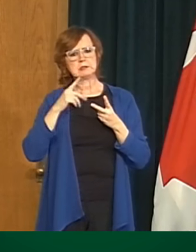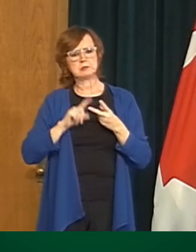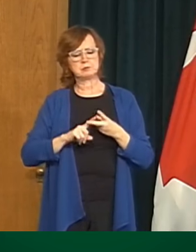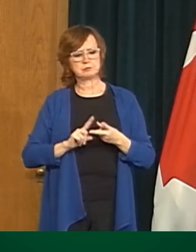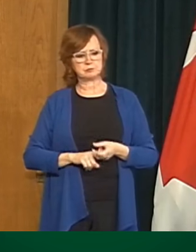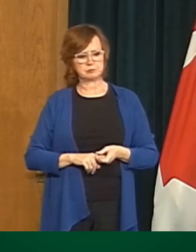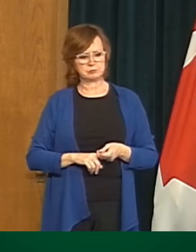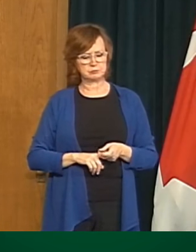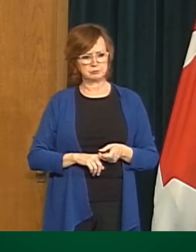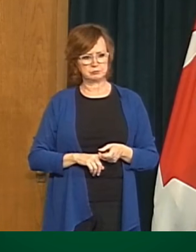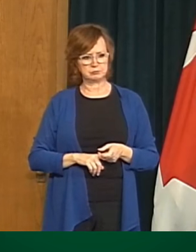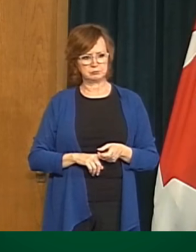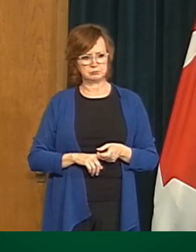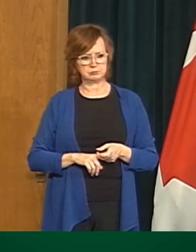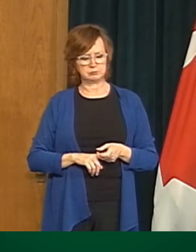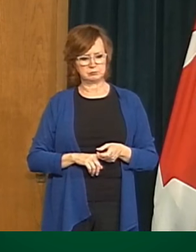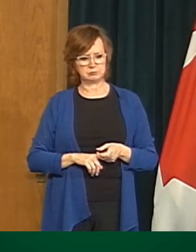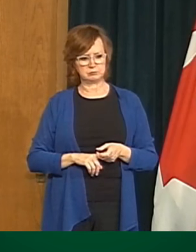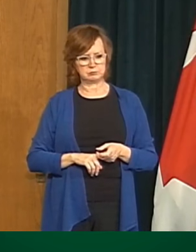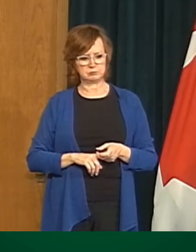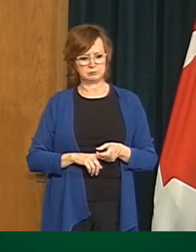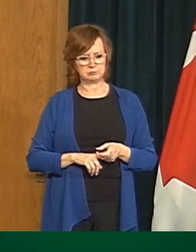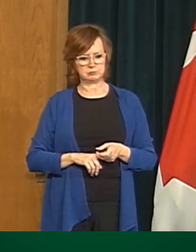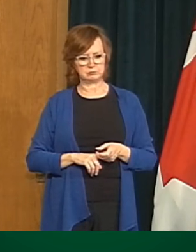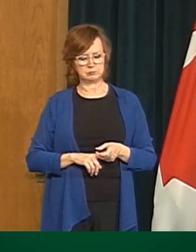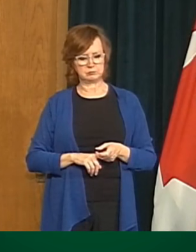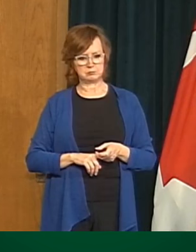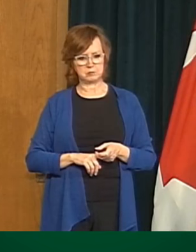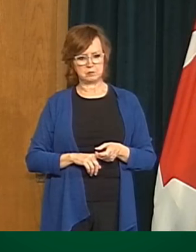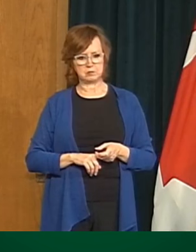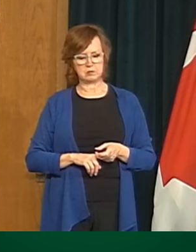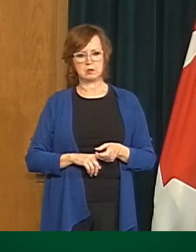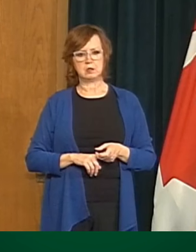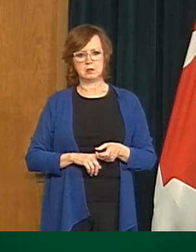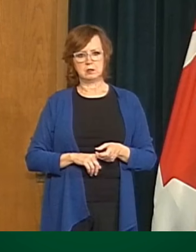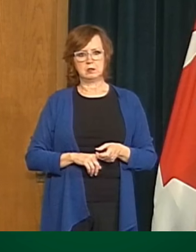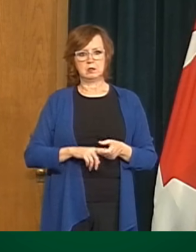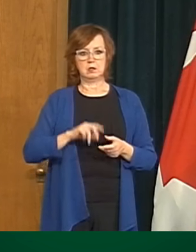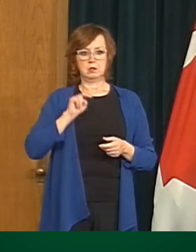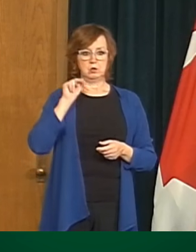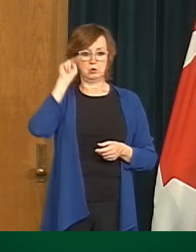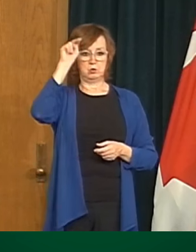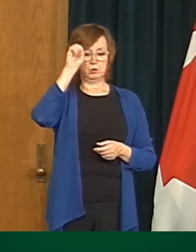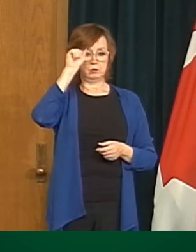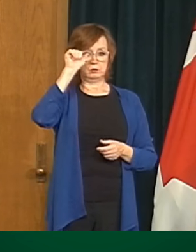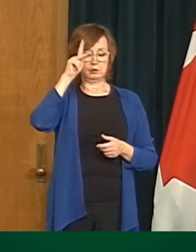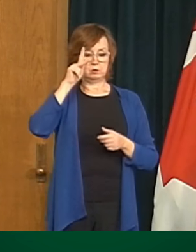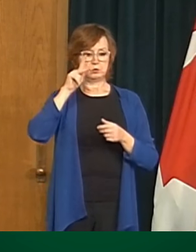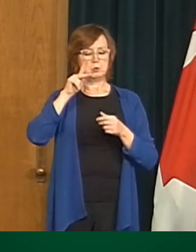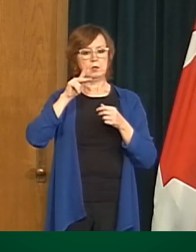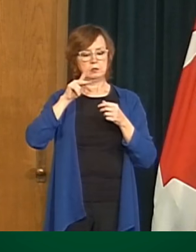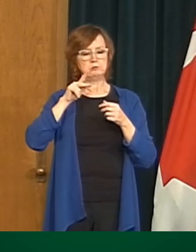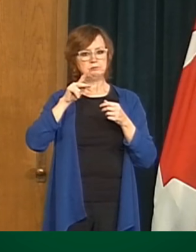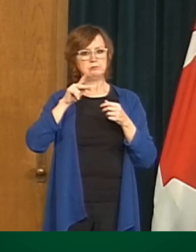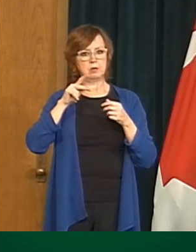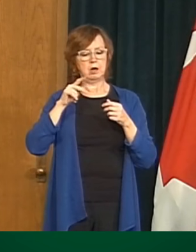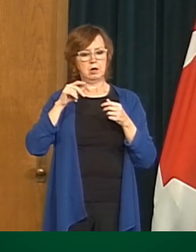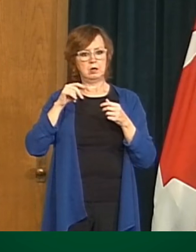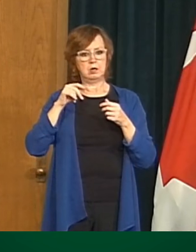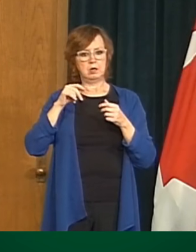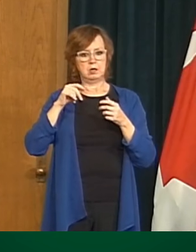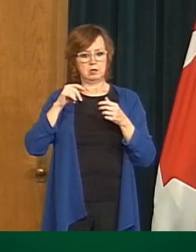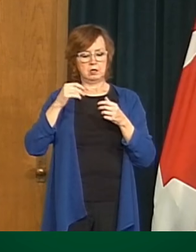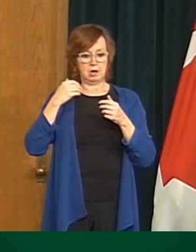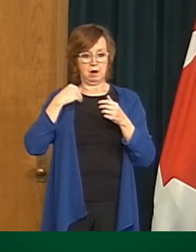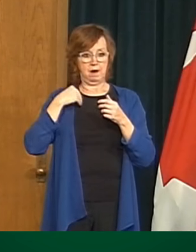if and when required, there will be impacts on healthcare facilities in northern Saskatchewan due to the